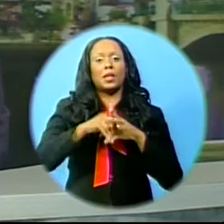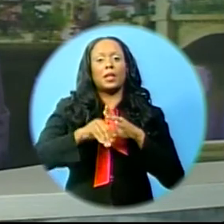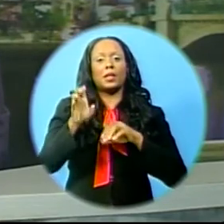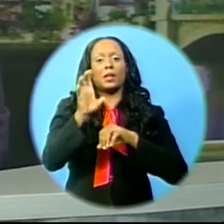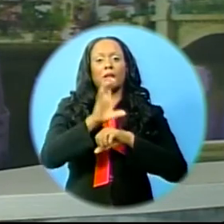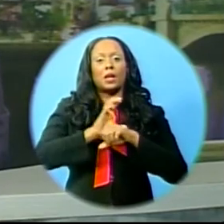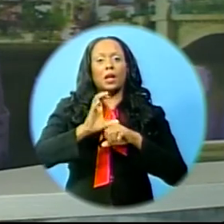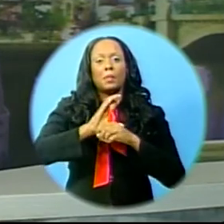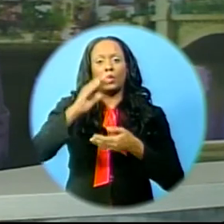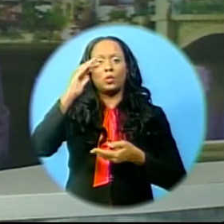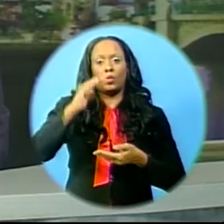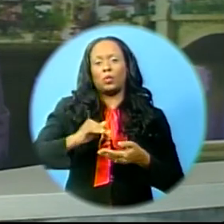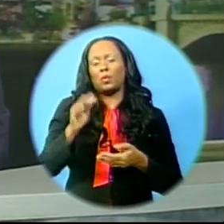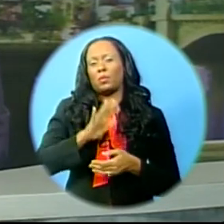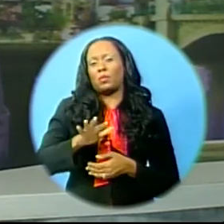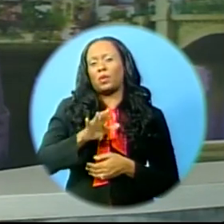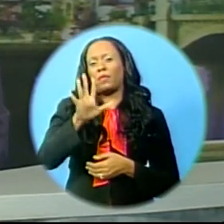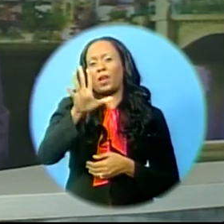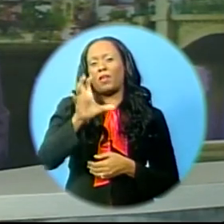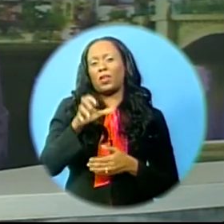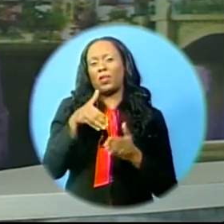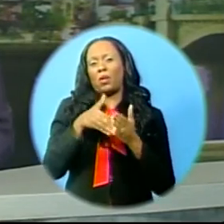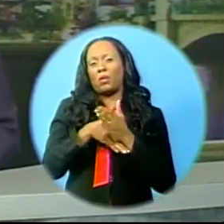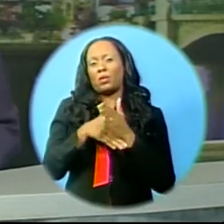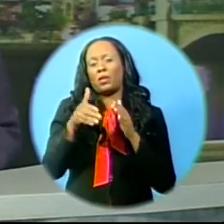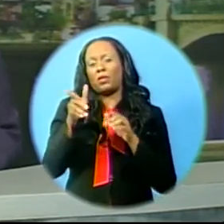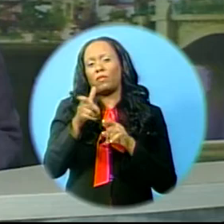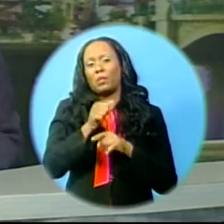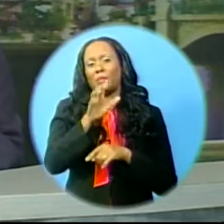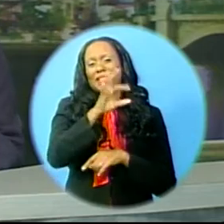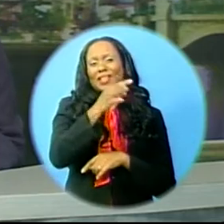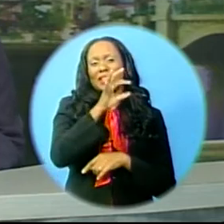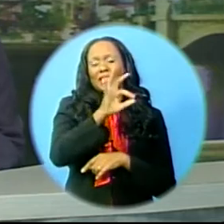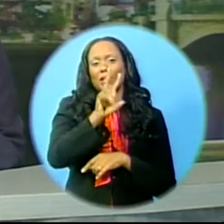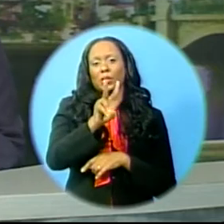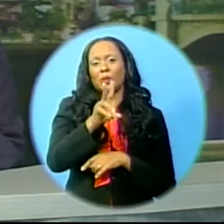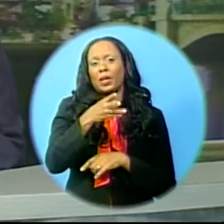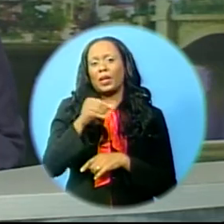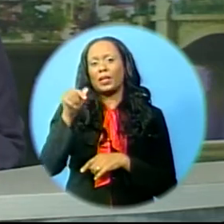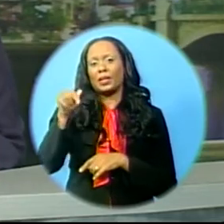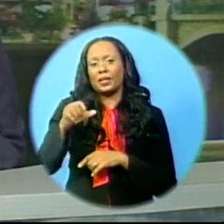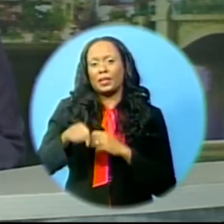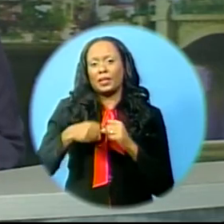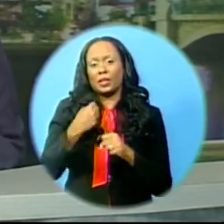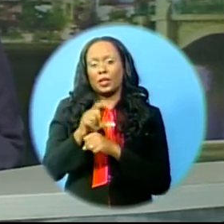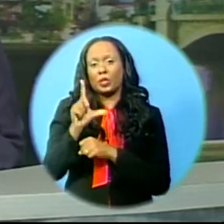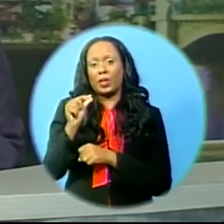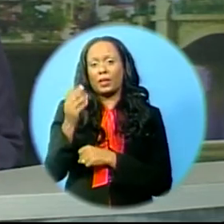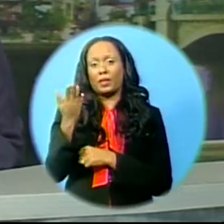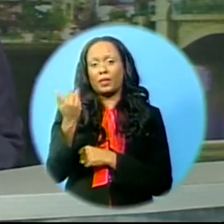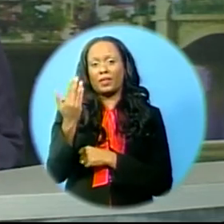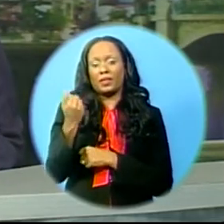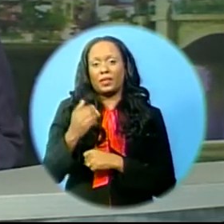Caribbean declined by approximately 500,000 between 1992 and this year.